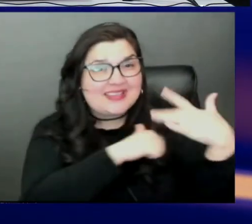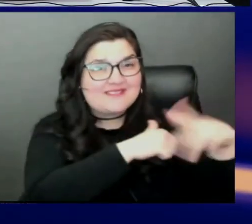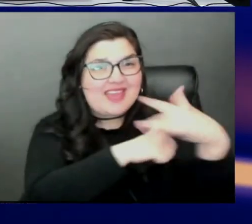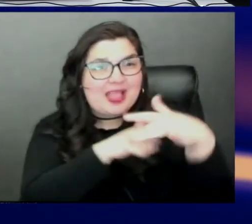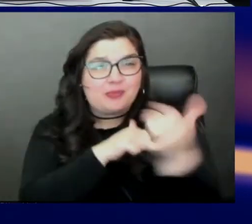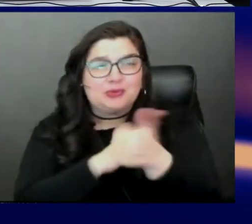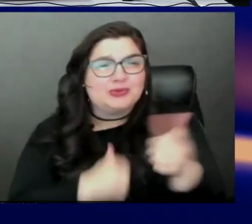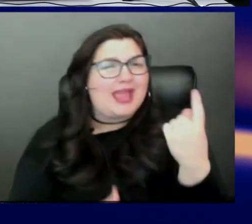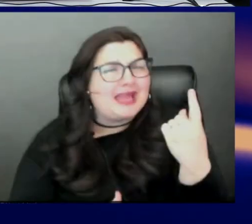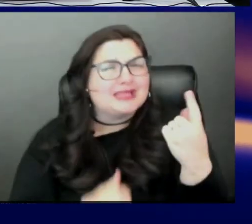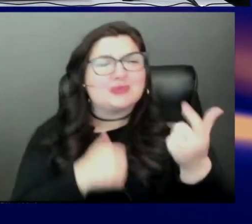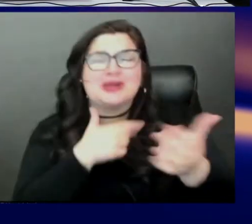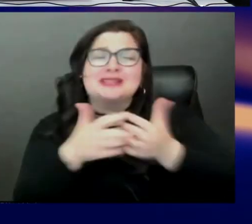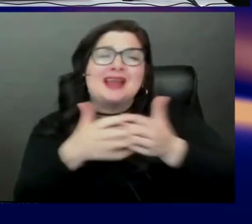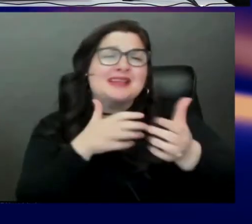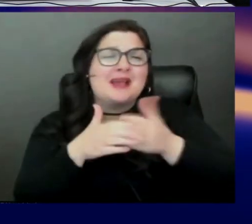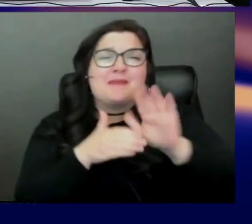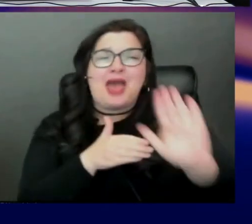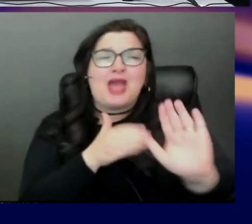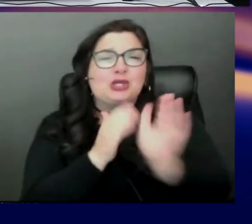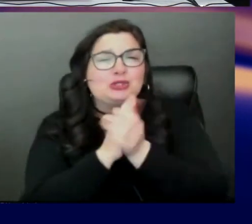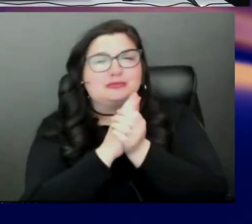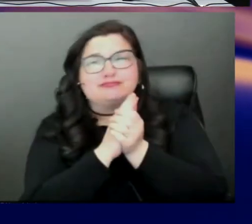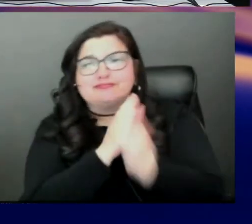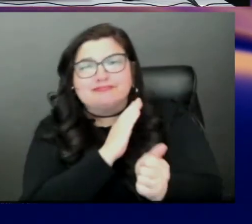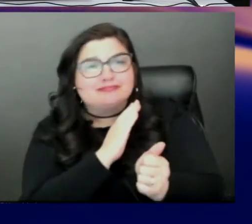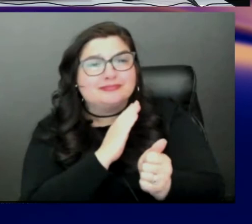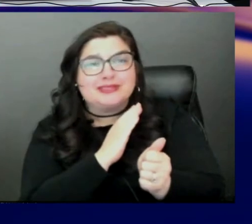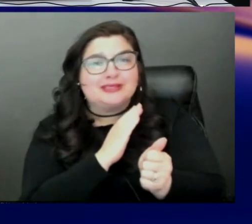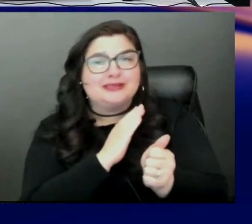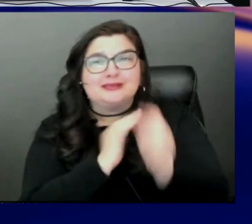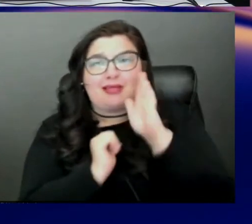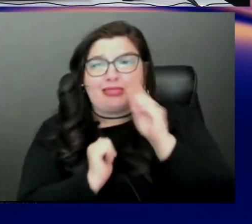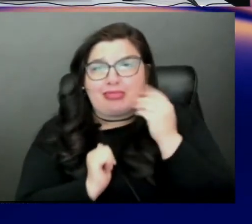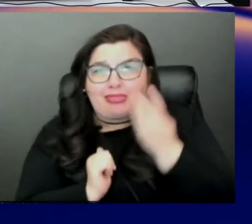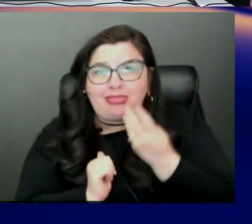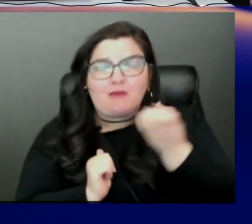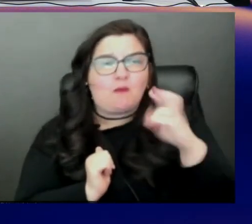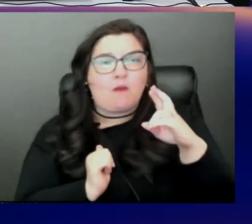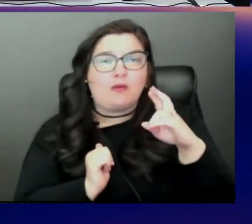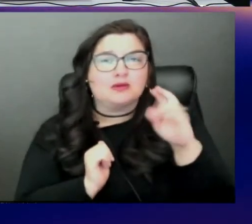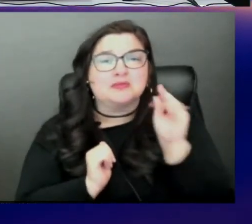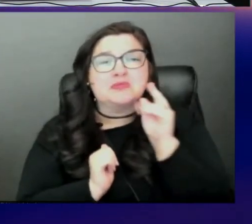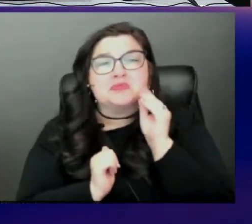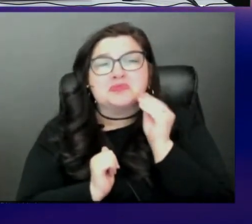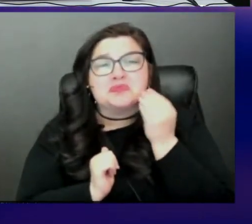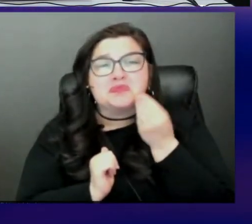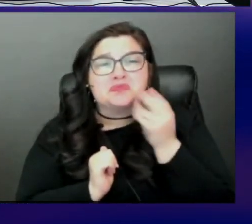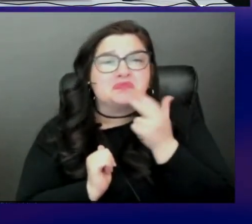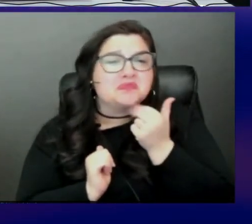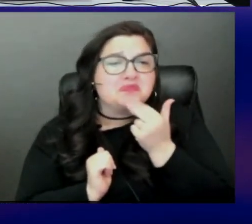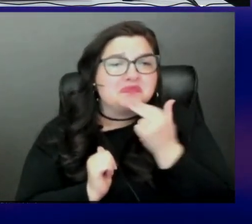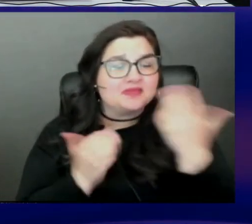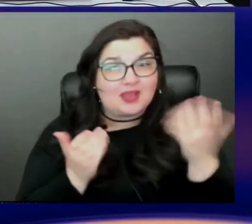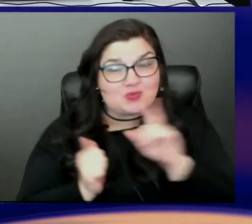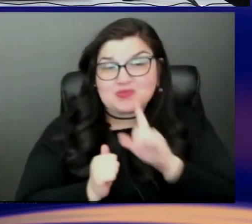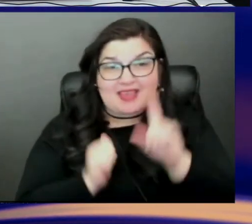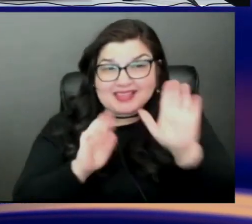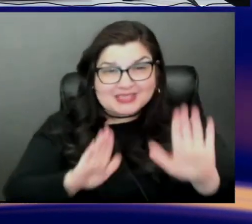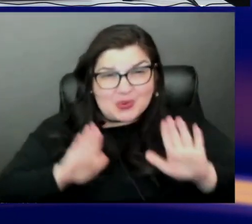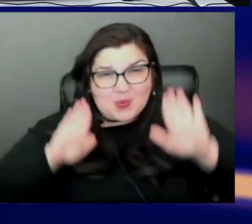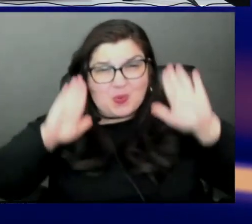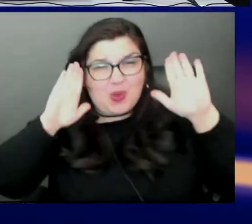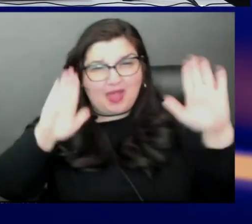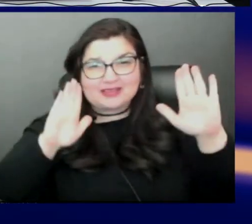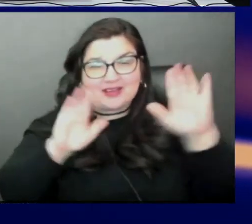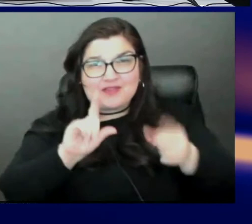your skill level coming in. We're going to guide you along the way. And it's really a wonderful achievement to be able